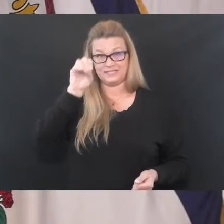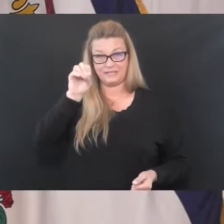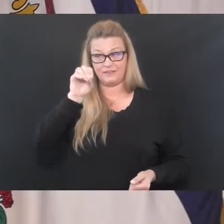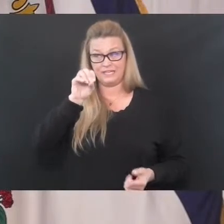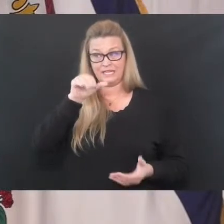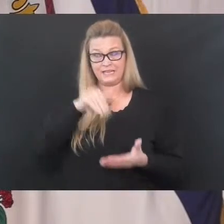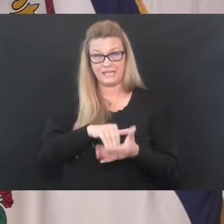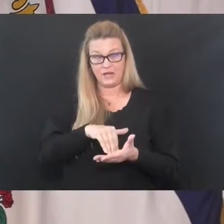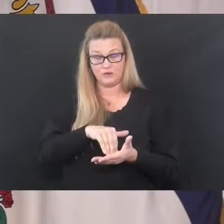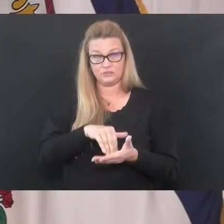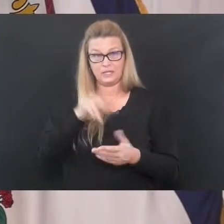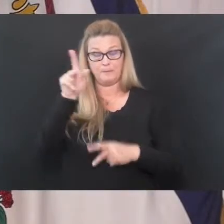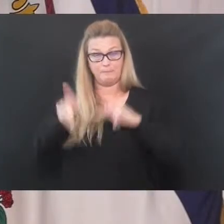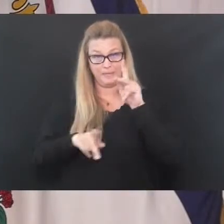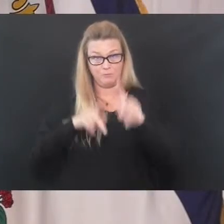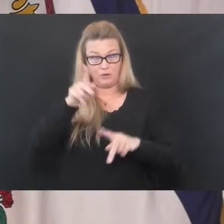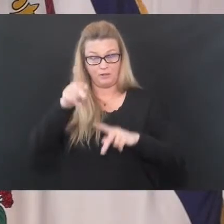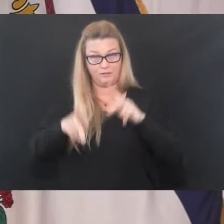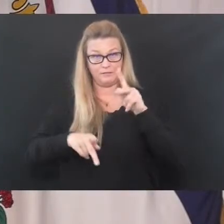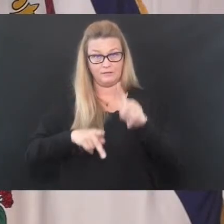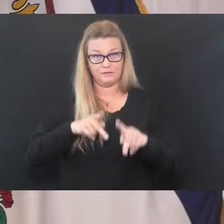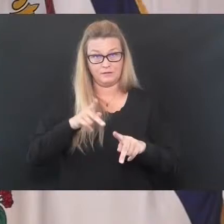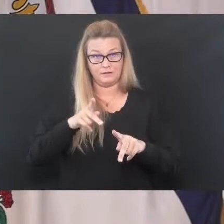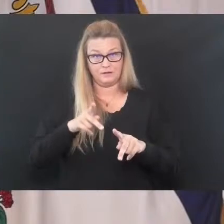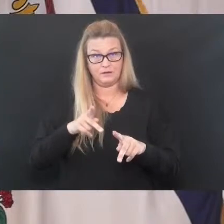1,470,000 people